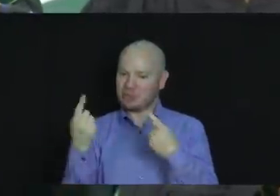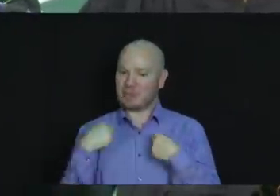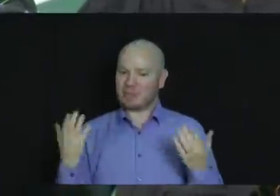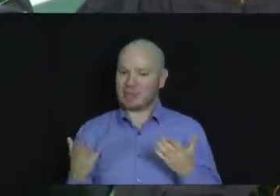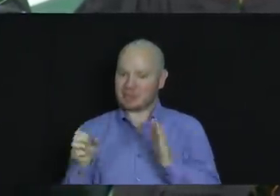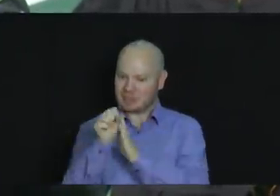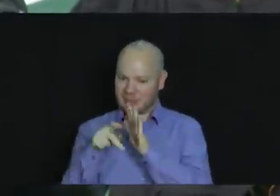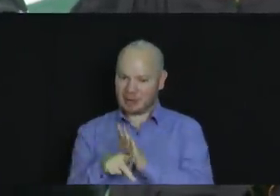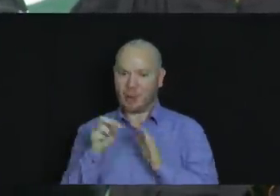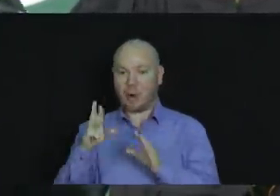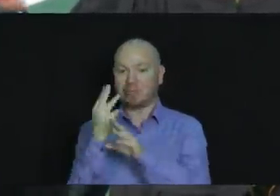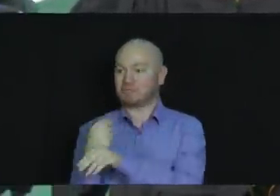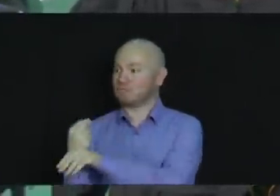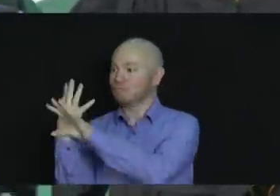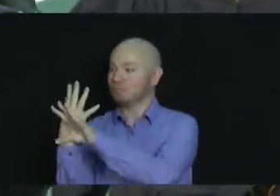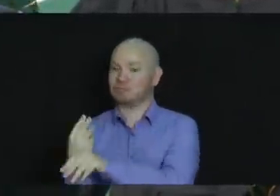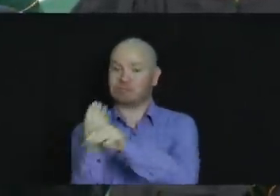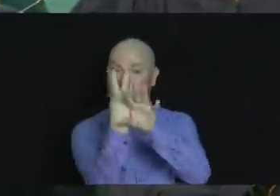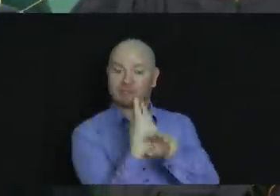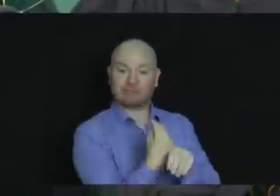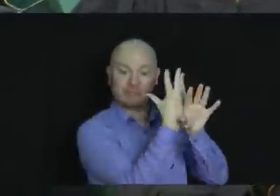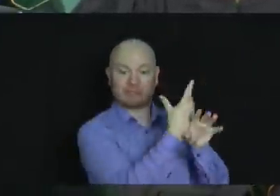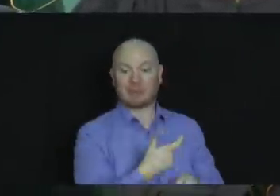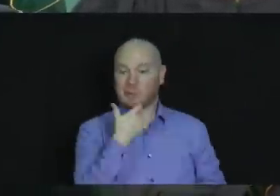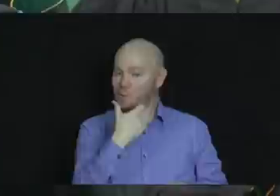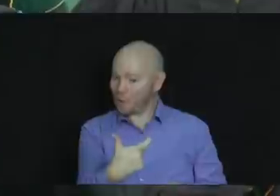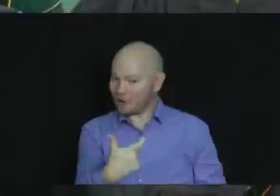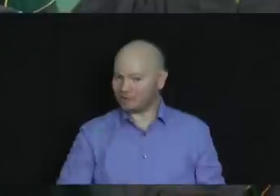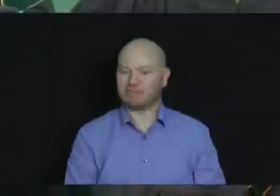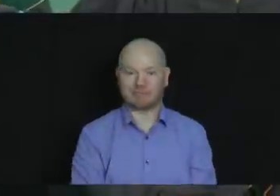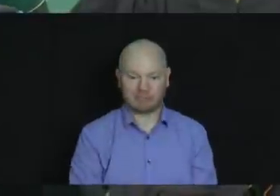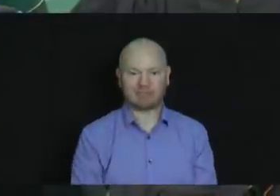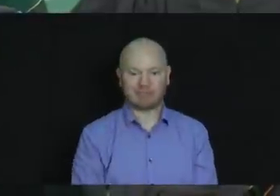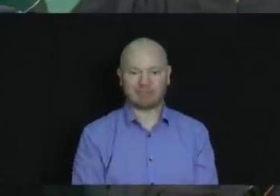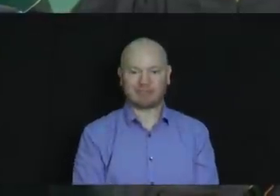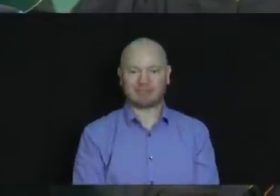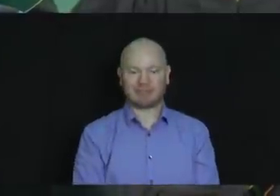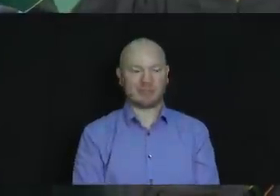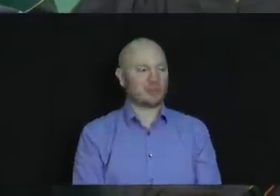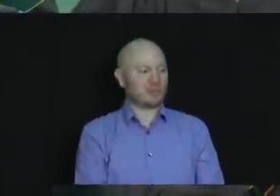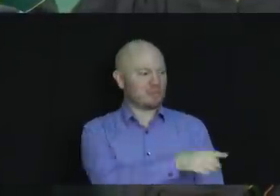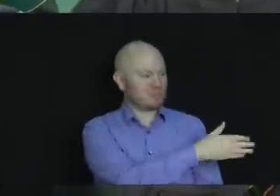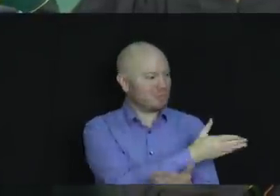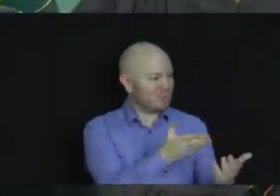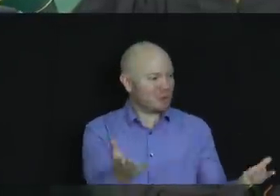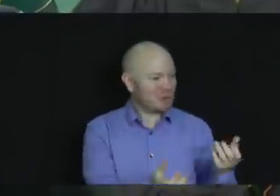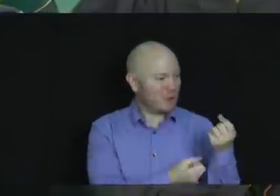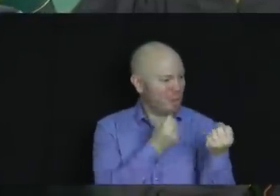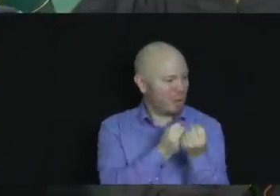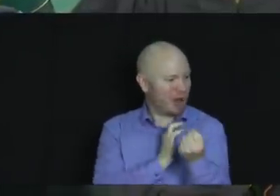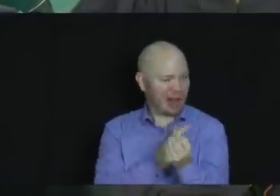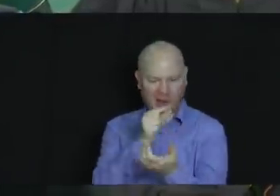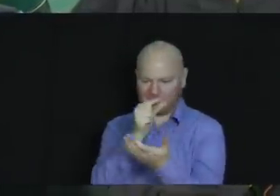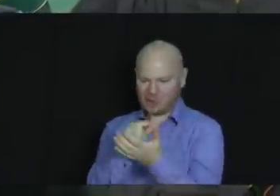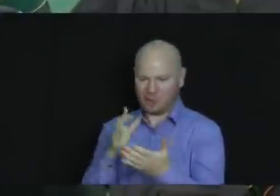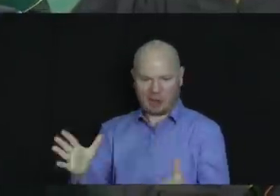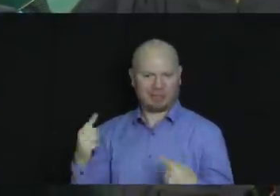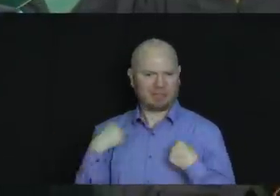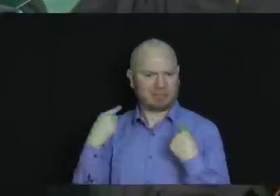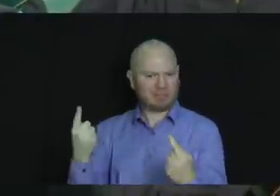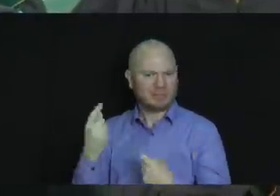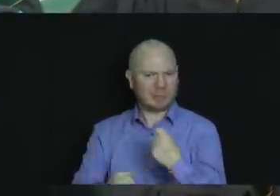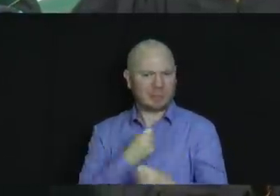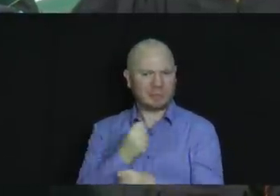virtually. Your support of our graduates, especially during this past year, has been vital to